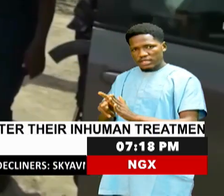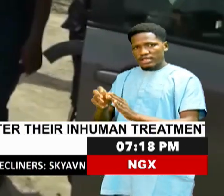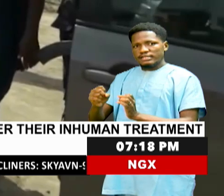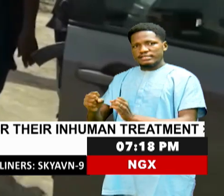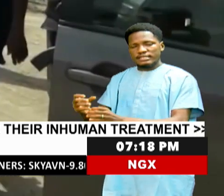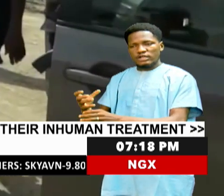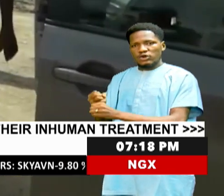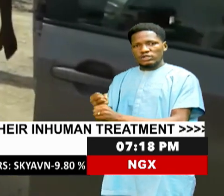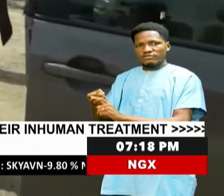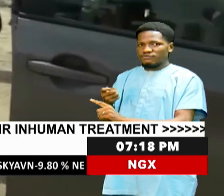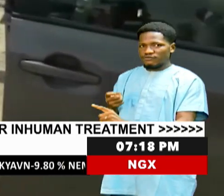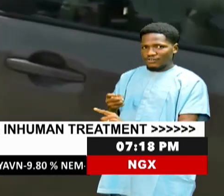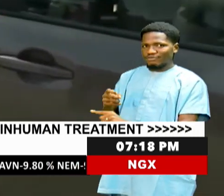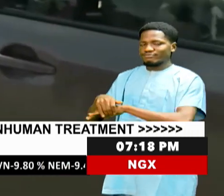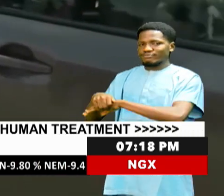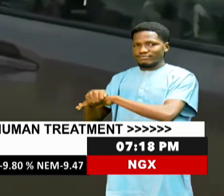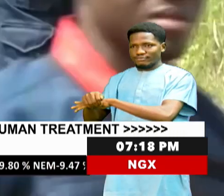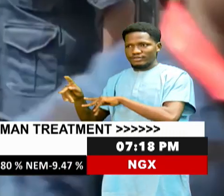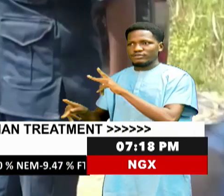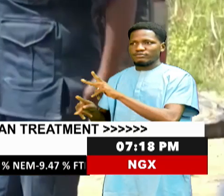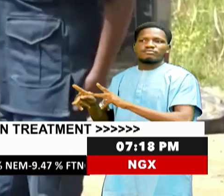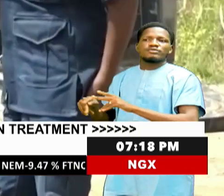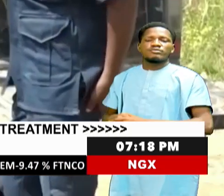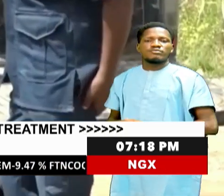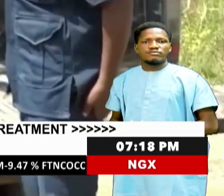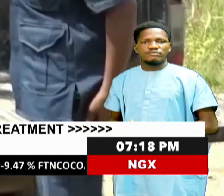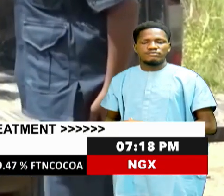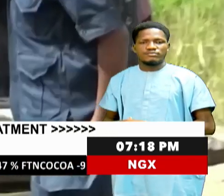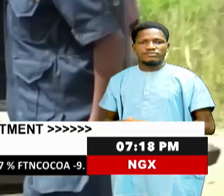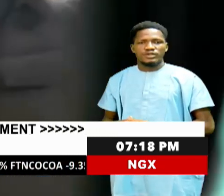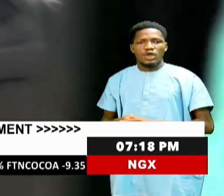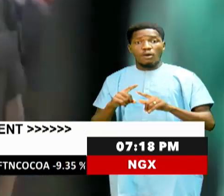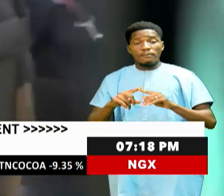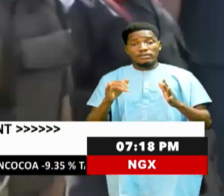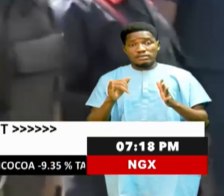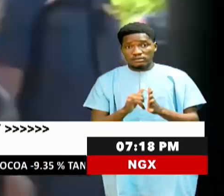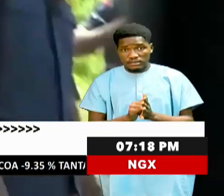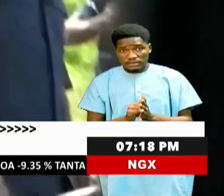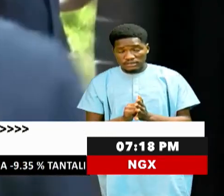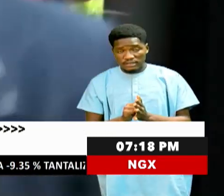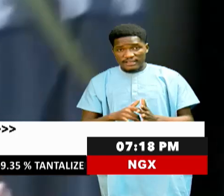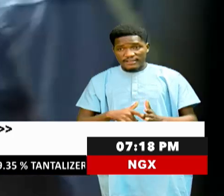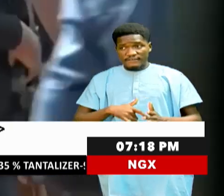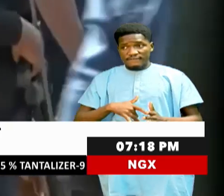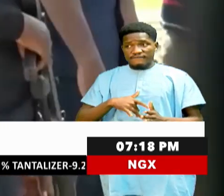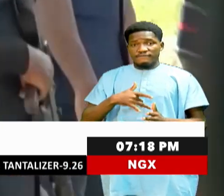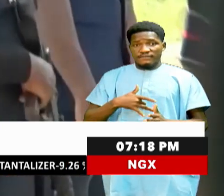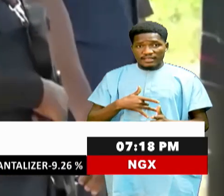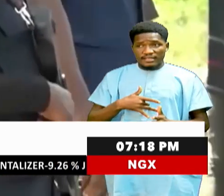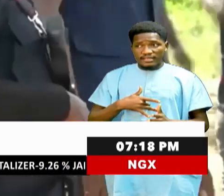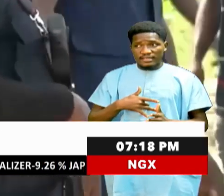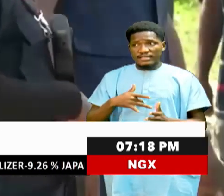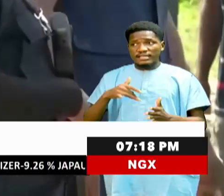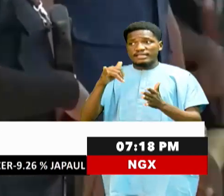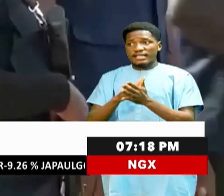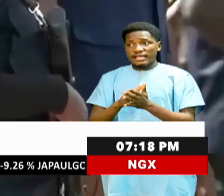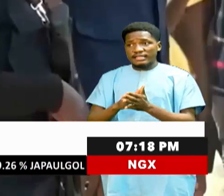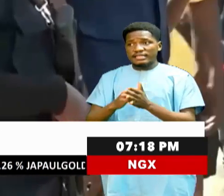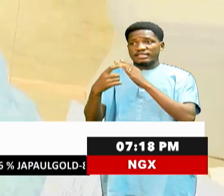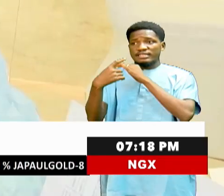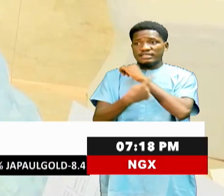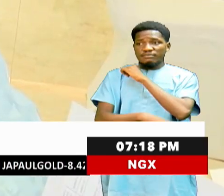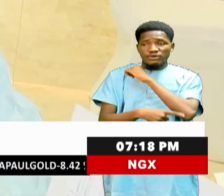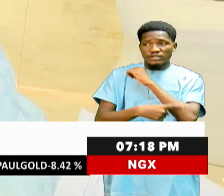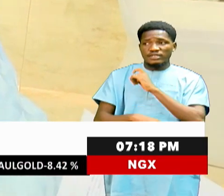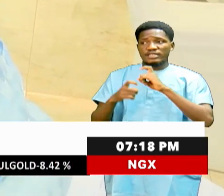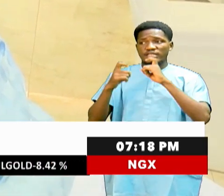colonial masters towards a homegrown legal system. But that enduring feeling by a victim that the punishment meted out to an